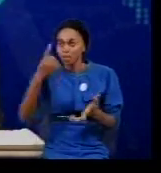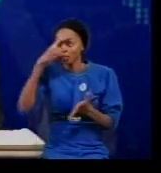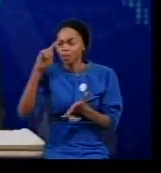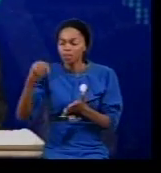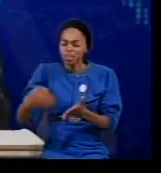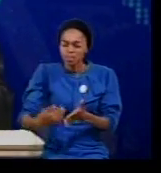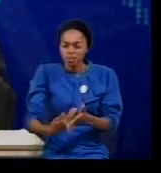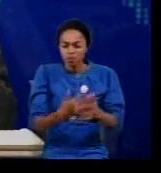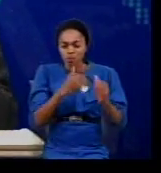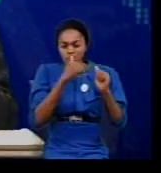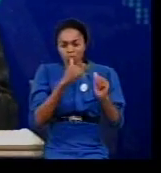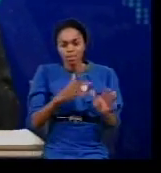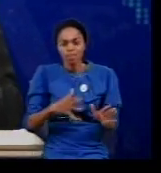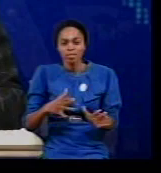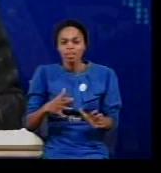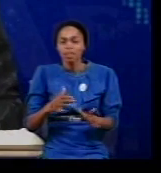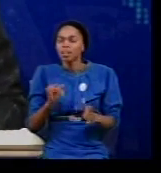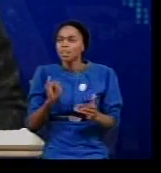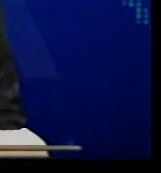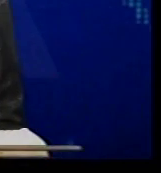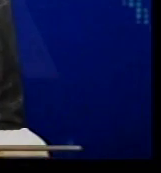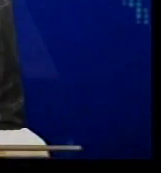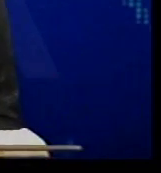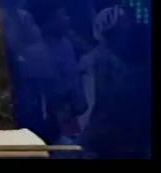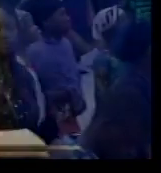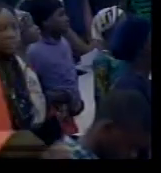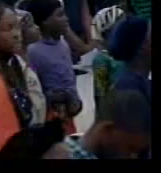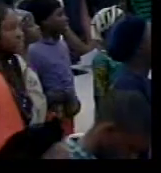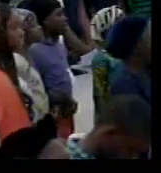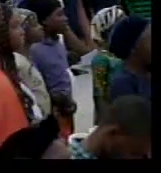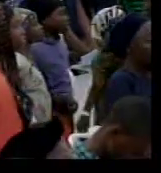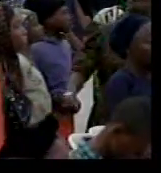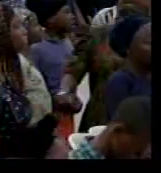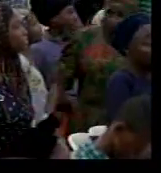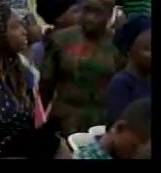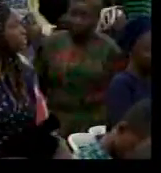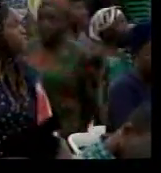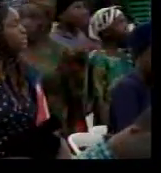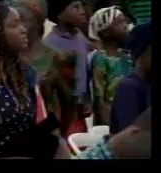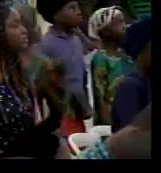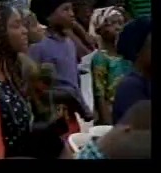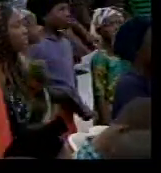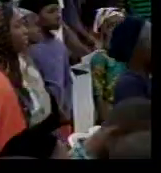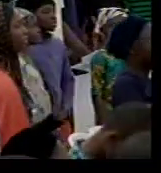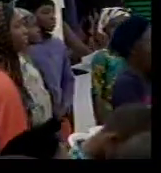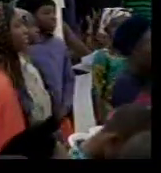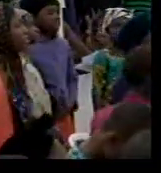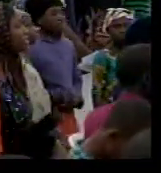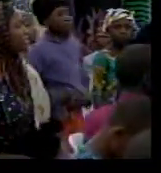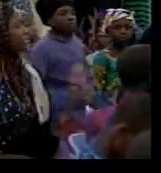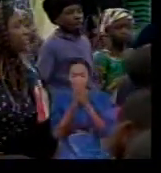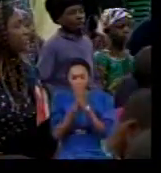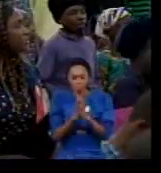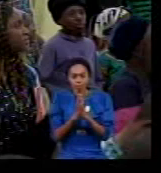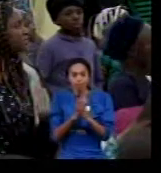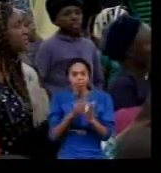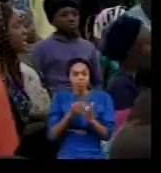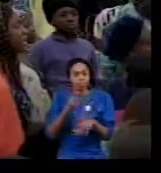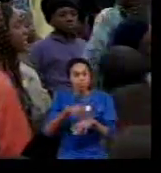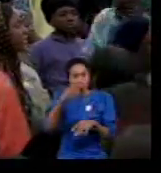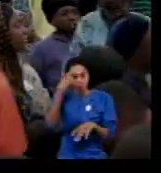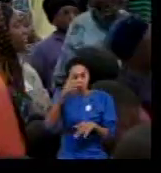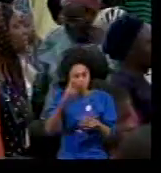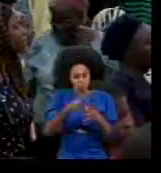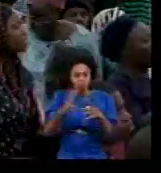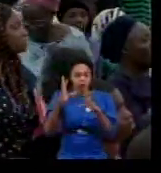on the campus, and the fathers and the mothers who are here today, with all our young people too. Lord, we pray you bless every one of